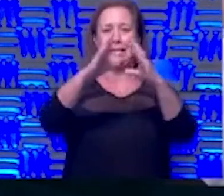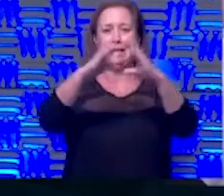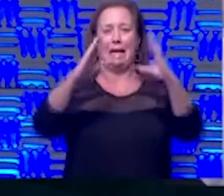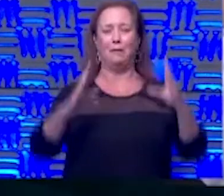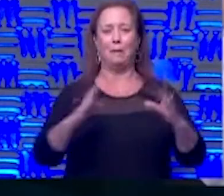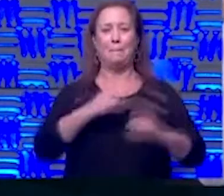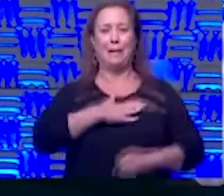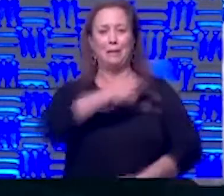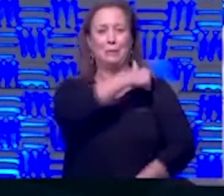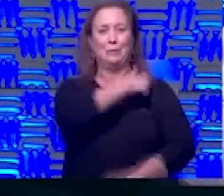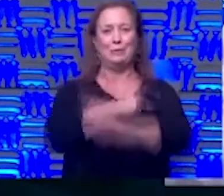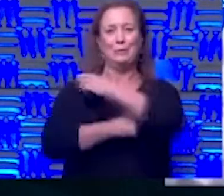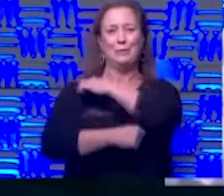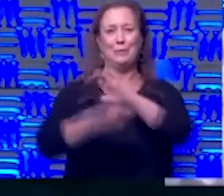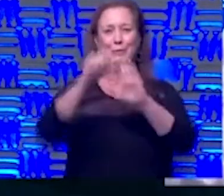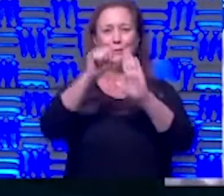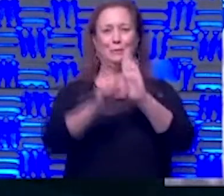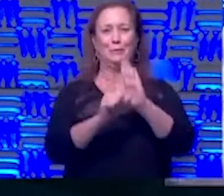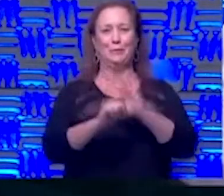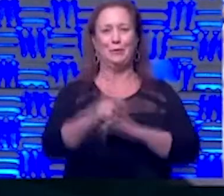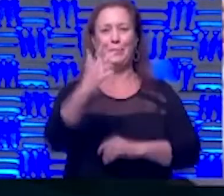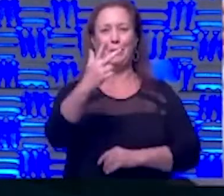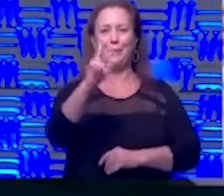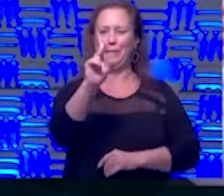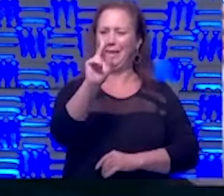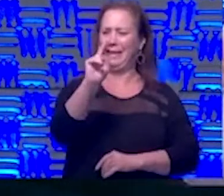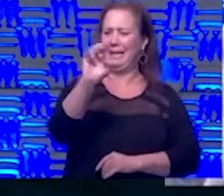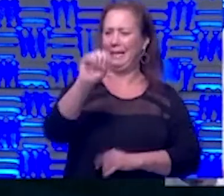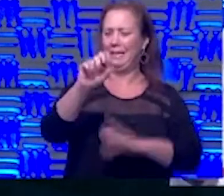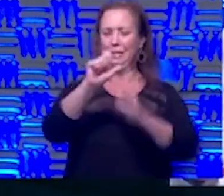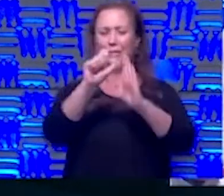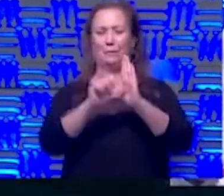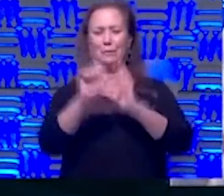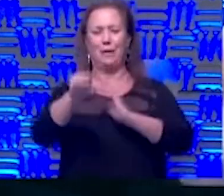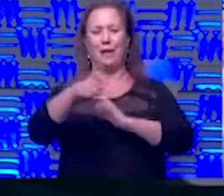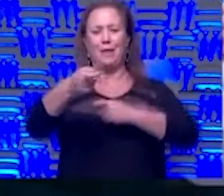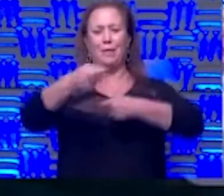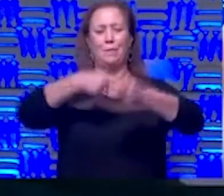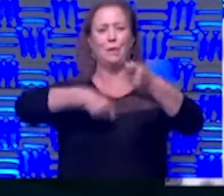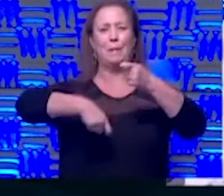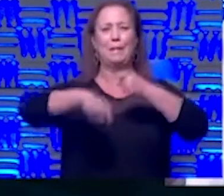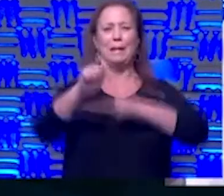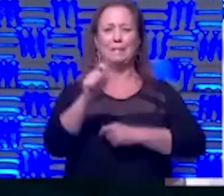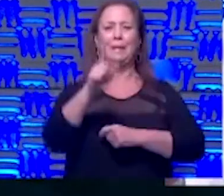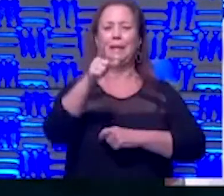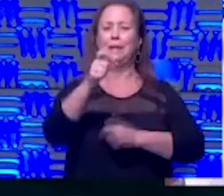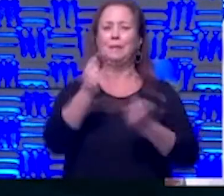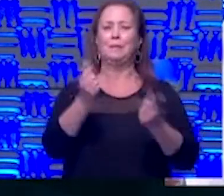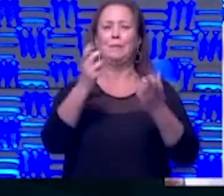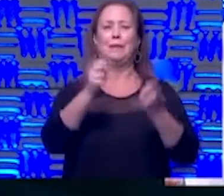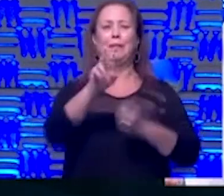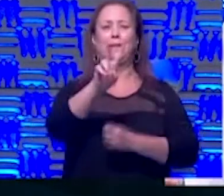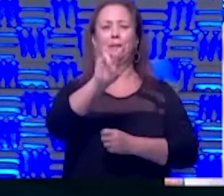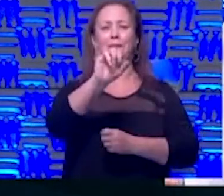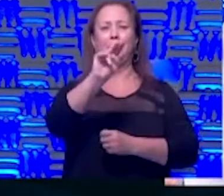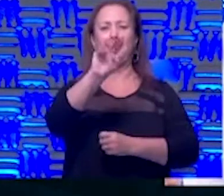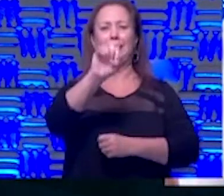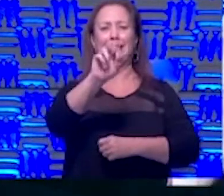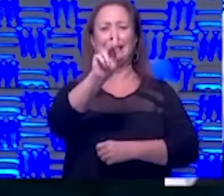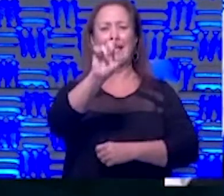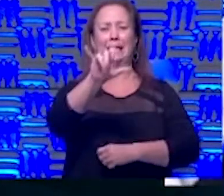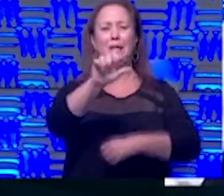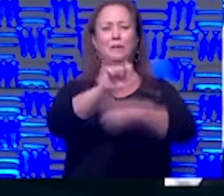shoulder, 3 knees, another knee replacement. There's a lot of stuff out there, Vince Key, you've been able to do for